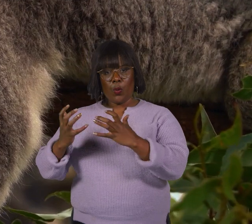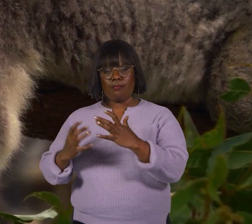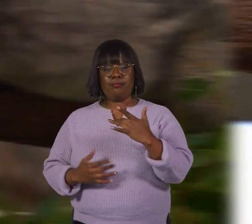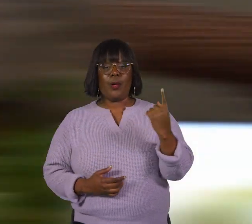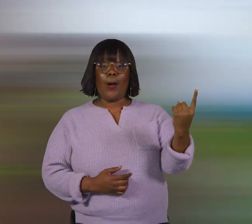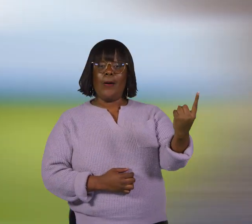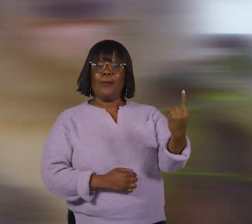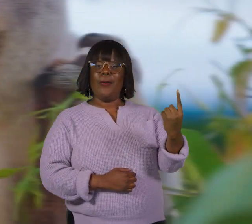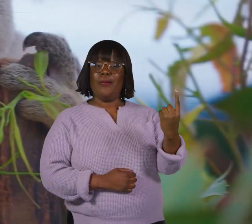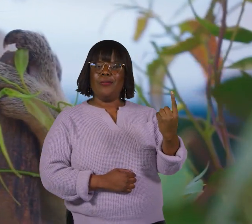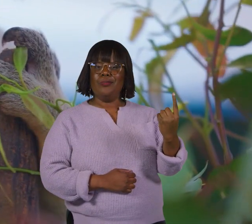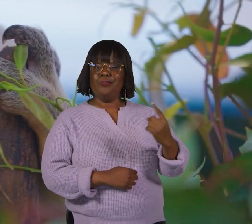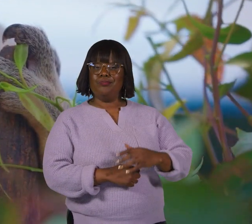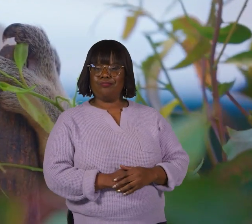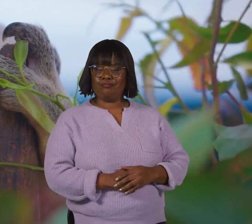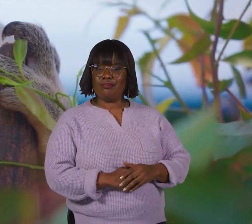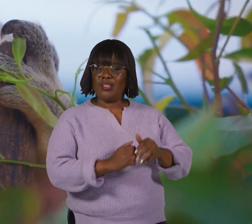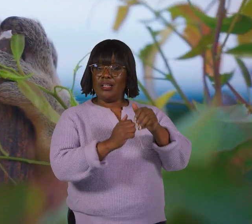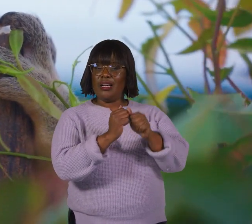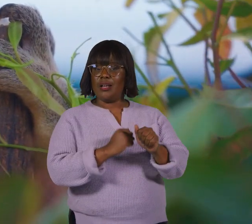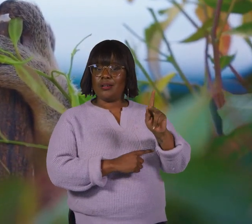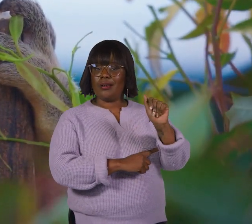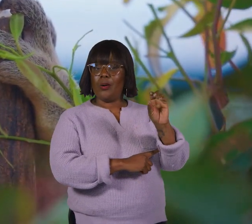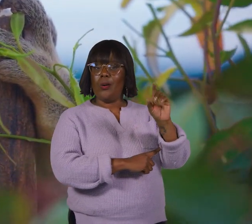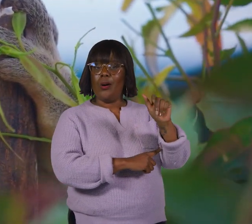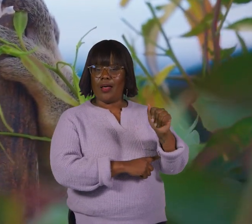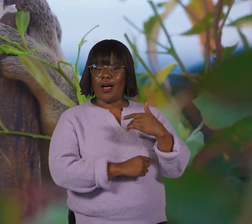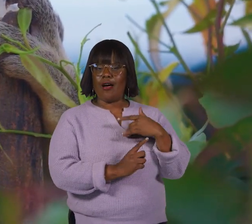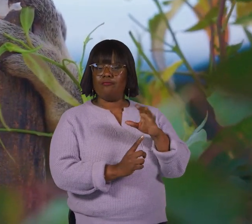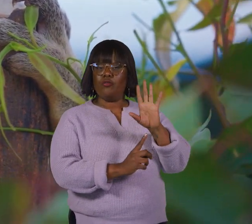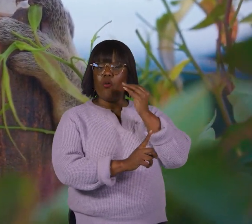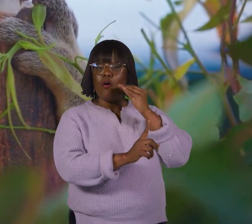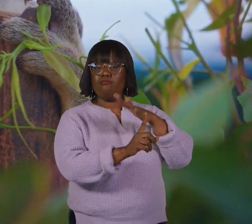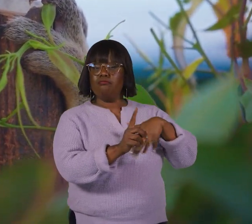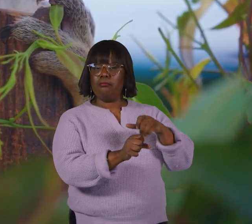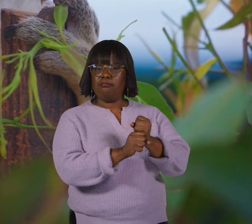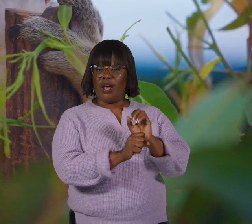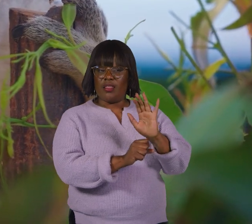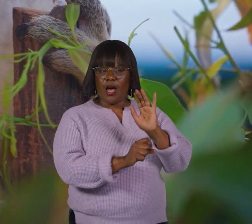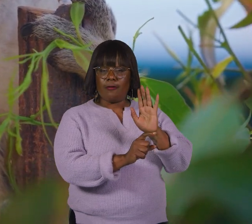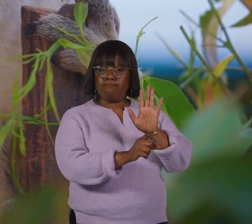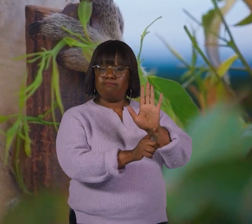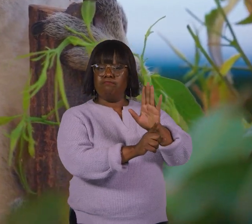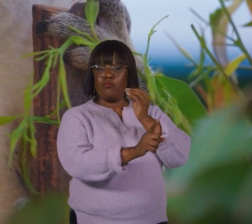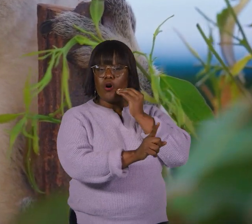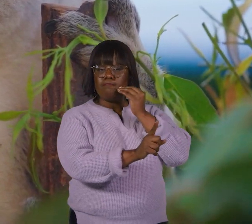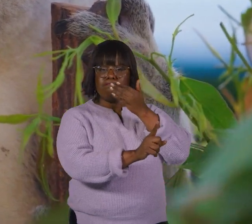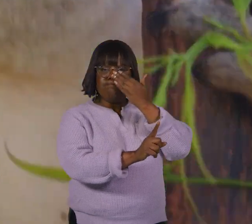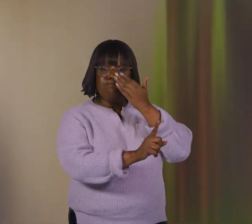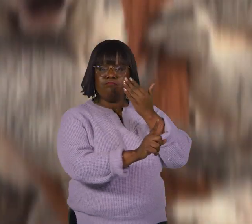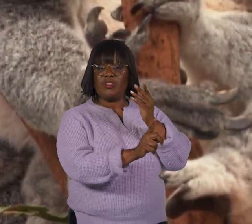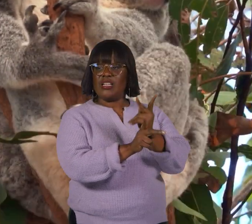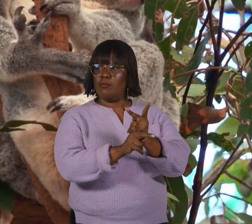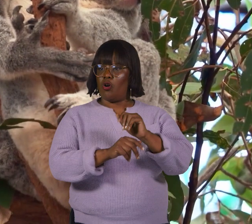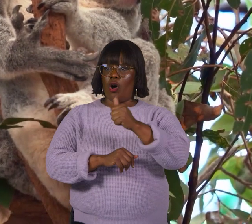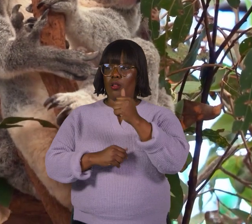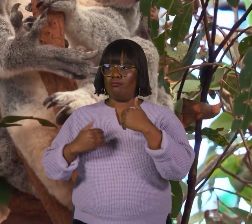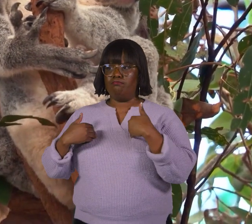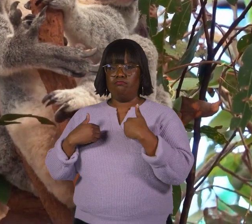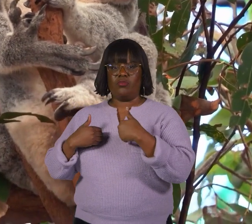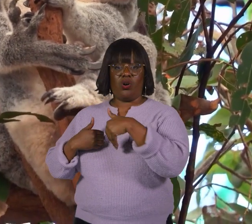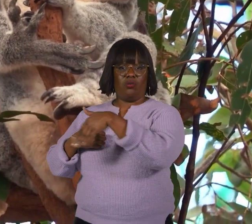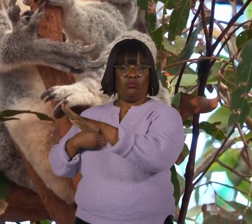groups. Each koala has its own territory that it marks with its scent to keep other koalas away. However,